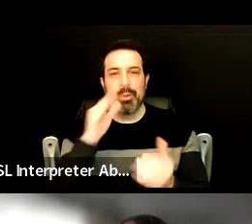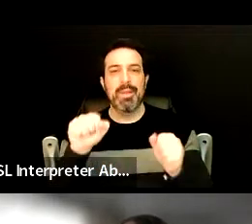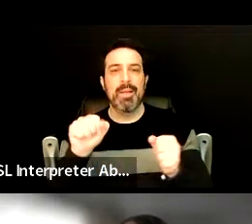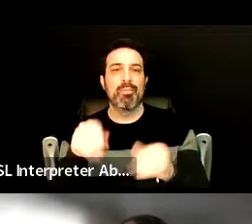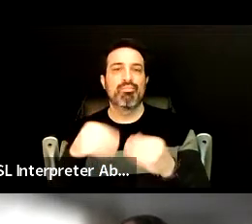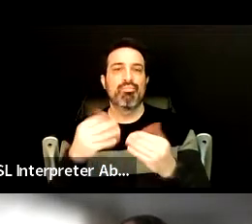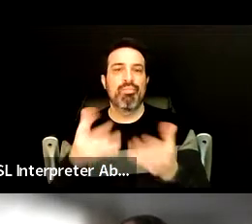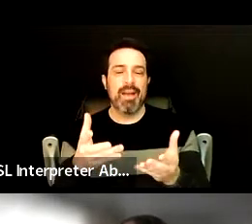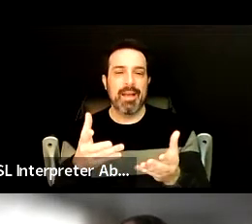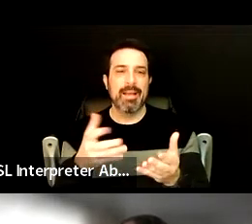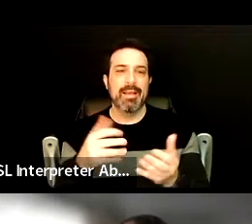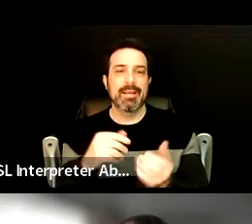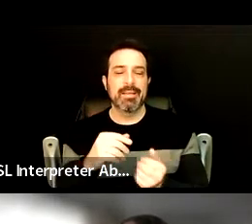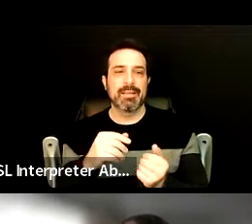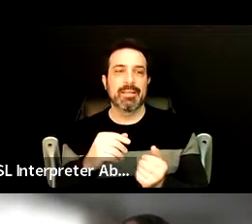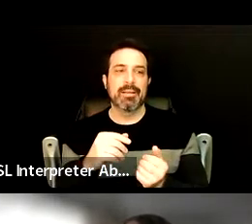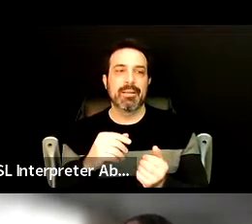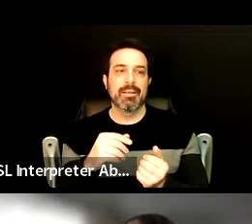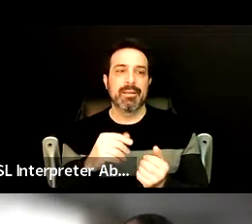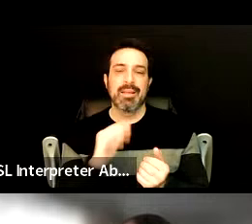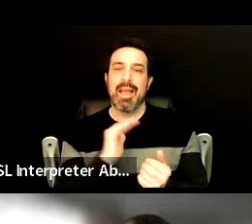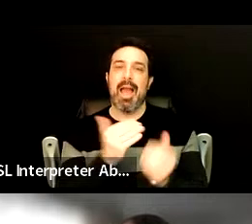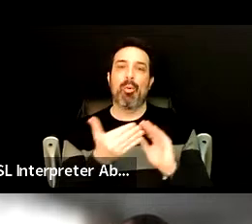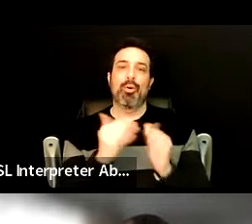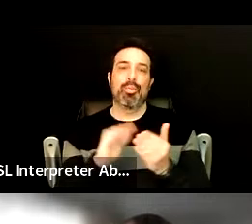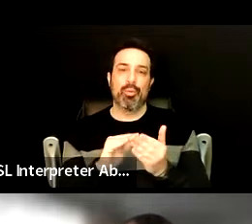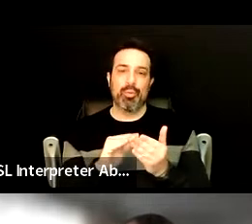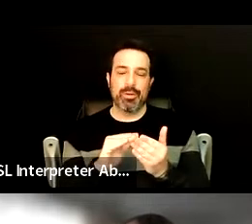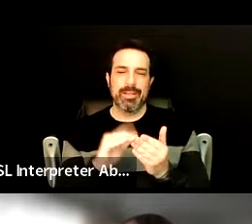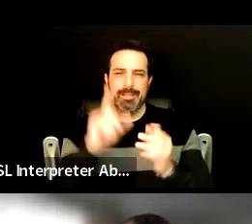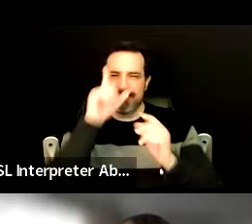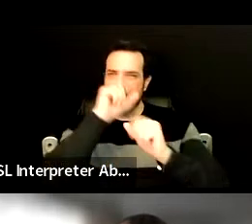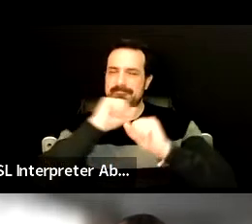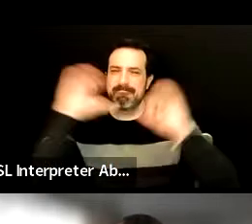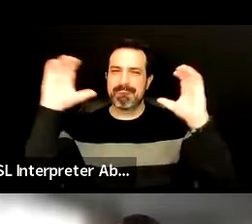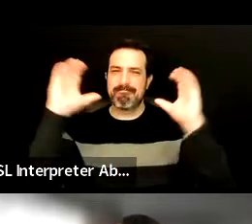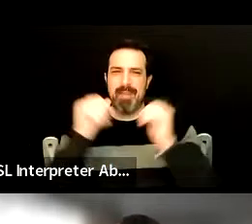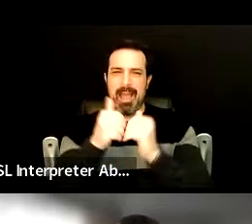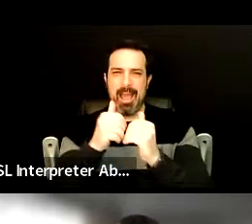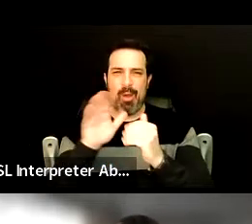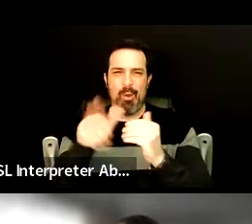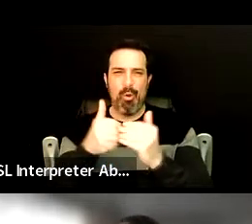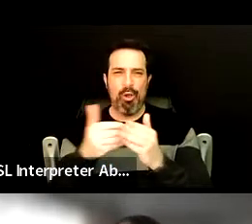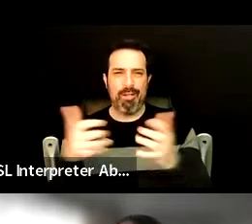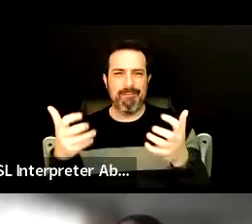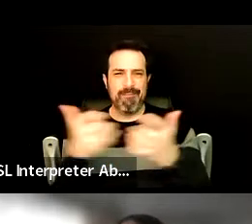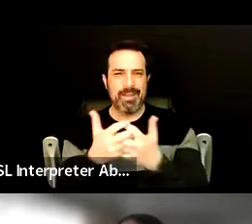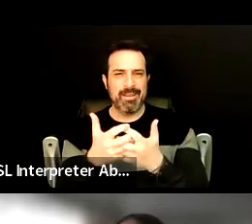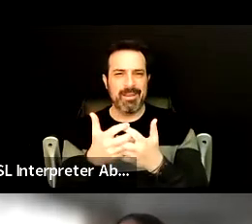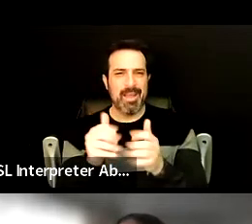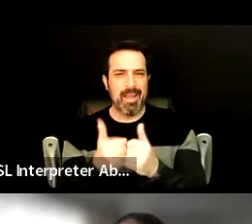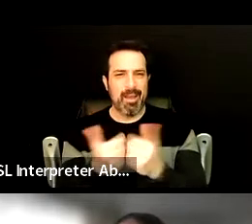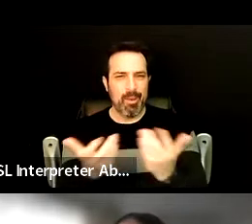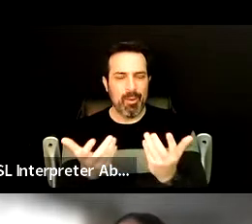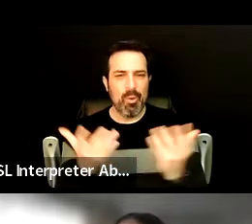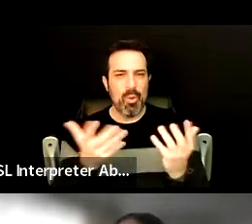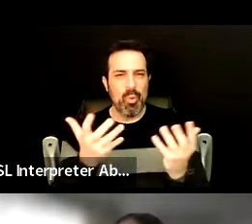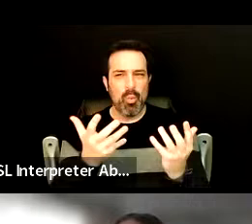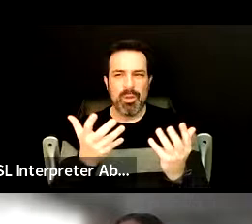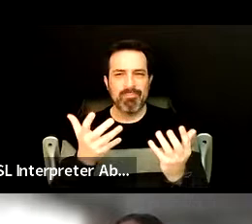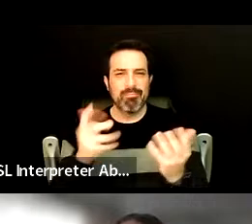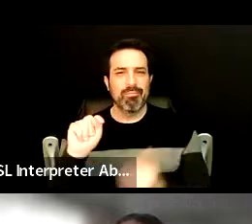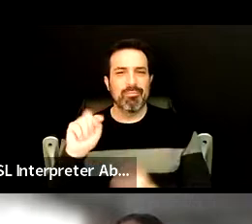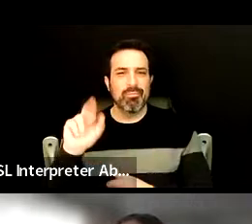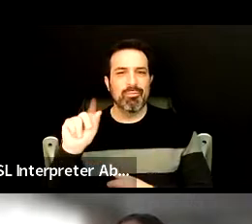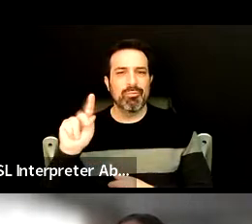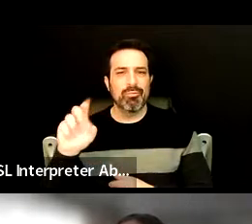provide our community an idea of how this all fits together and what the trade-offs